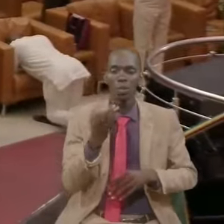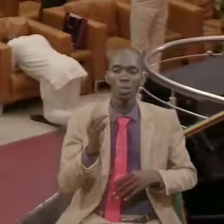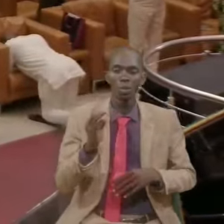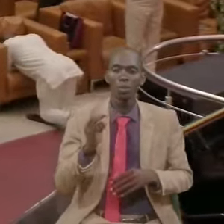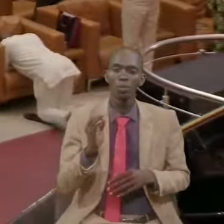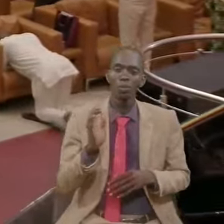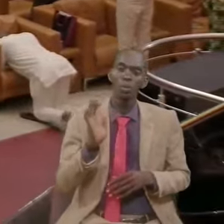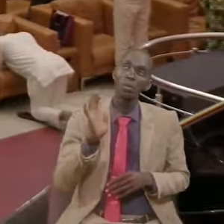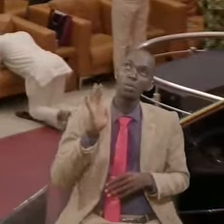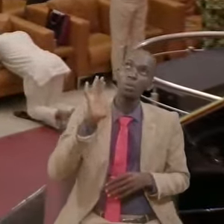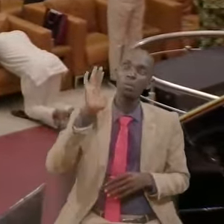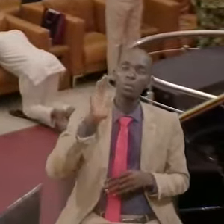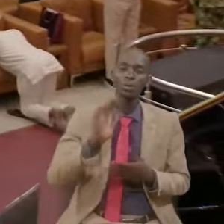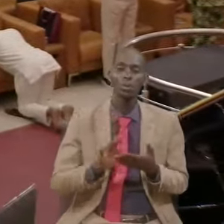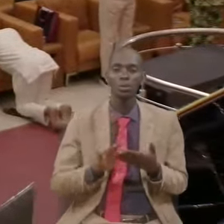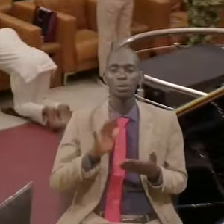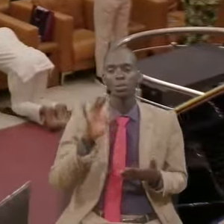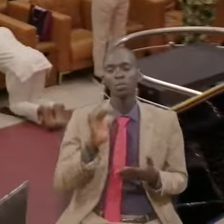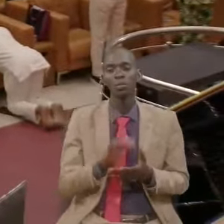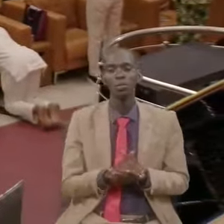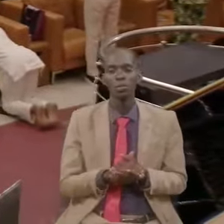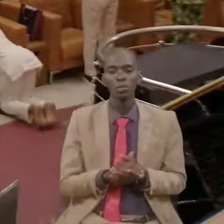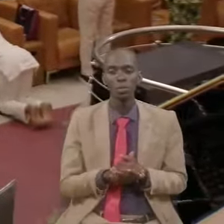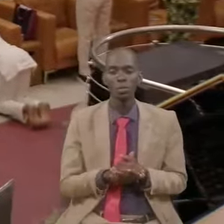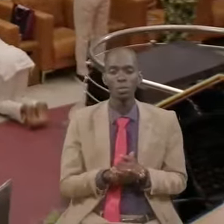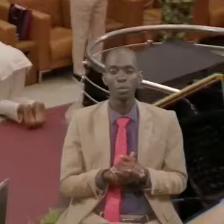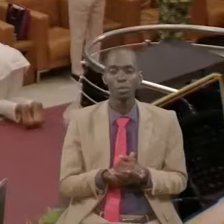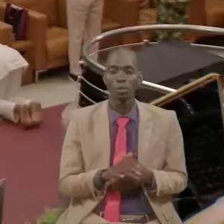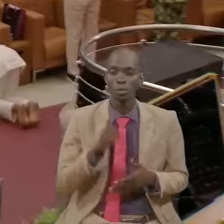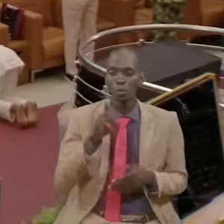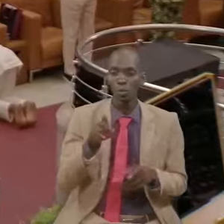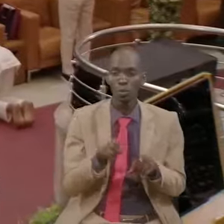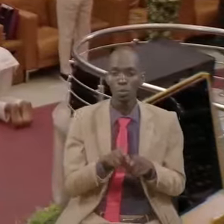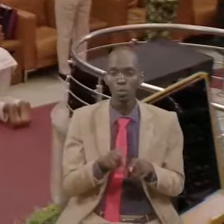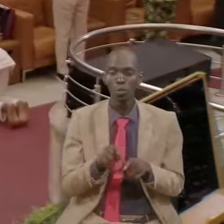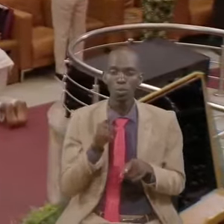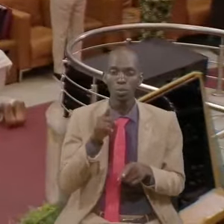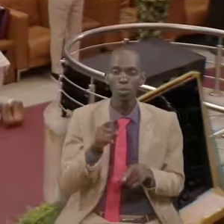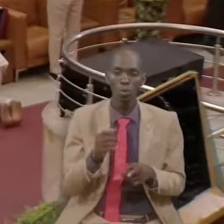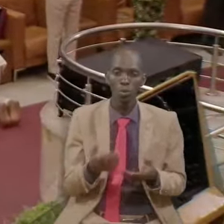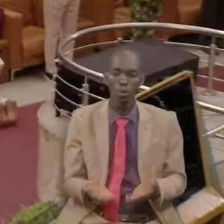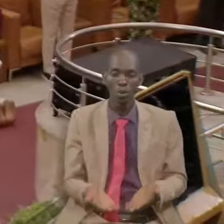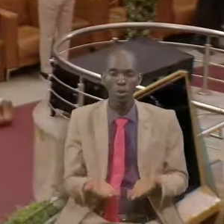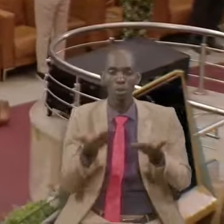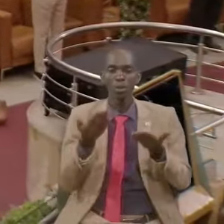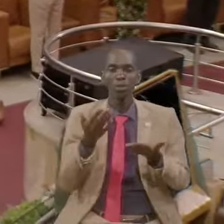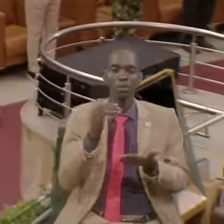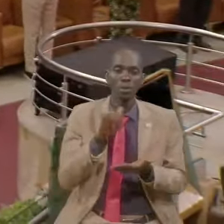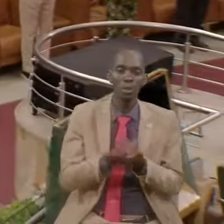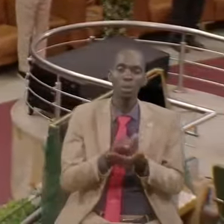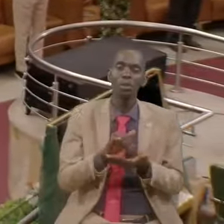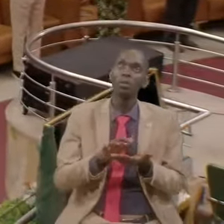his glory. And you in turn, you lift up that glory,